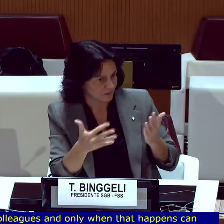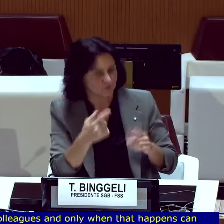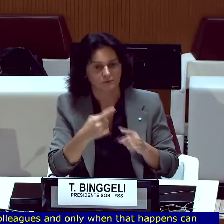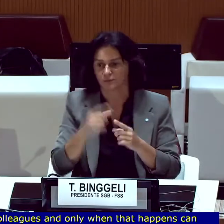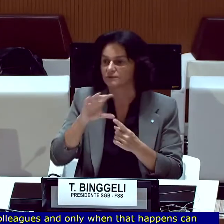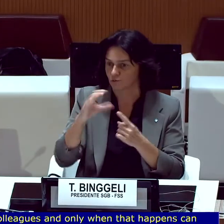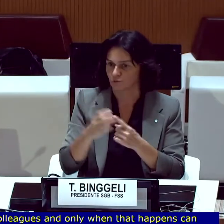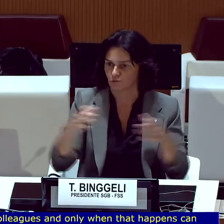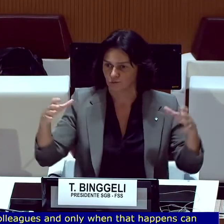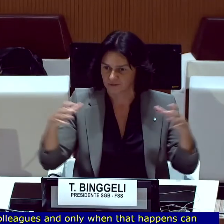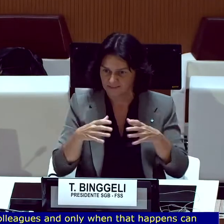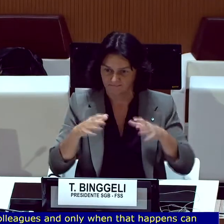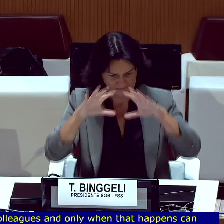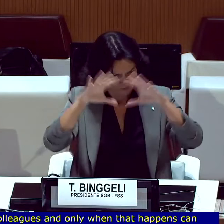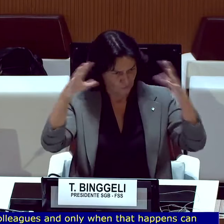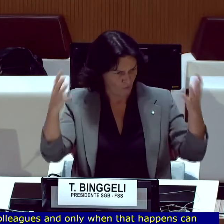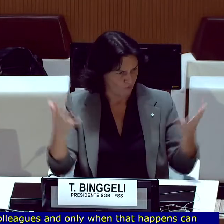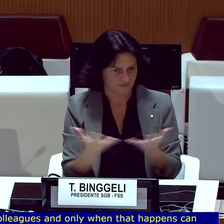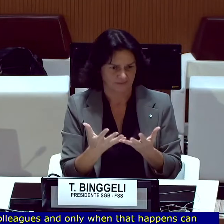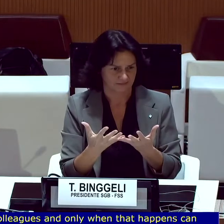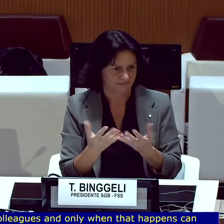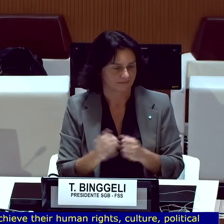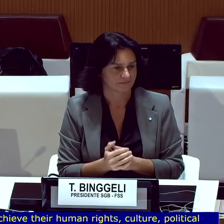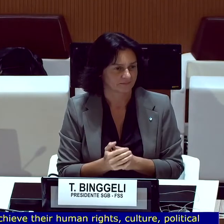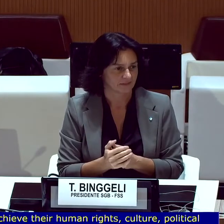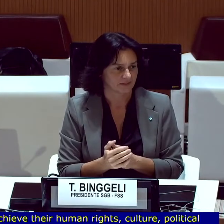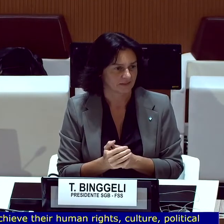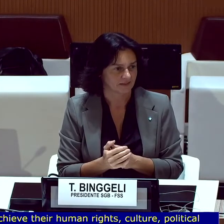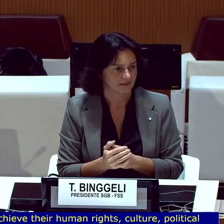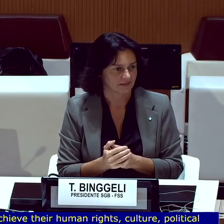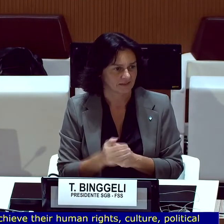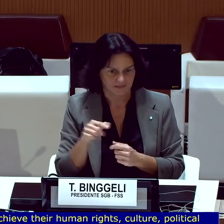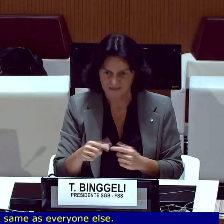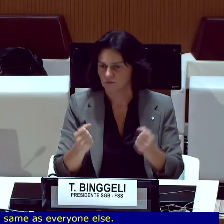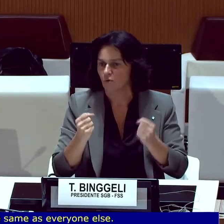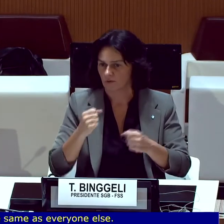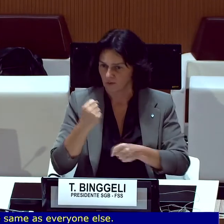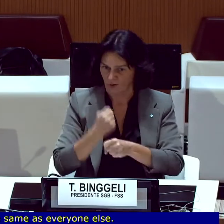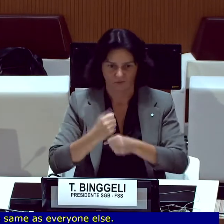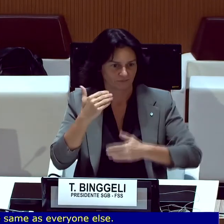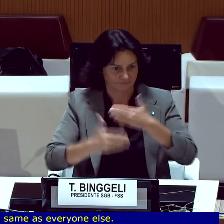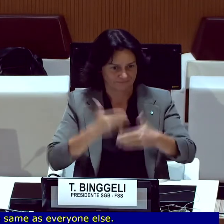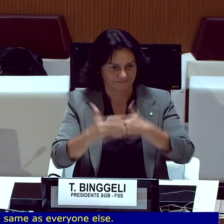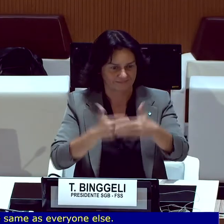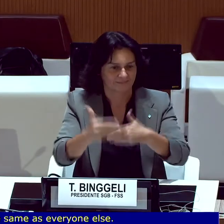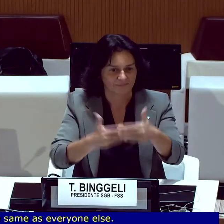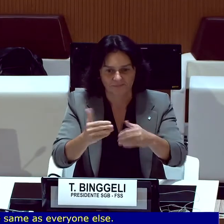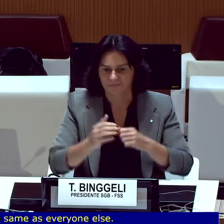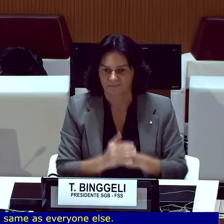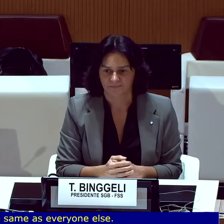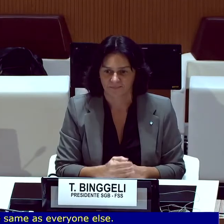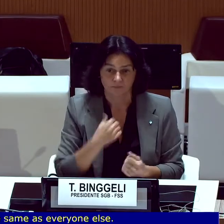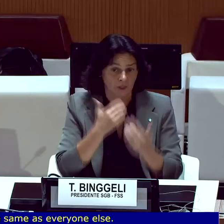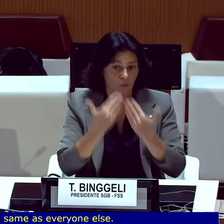everyone else. Sign language is a part of our society and a part of our diversity and